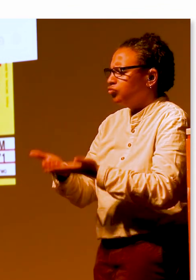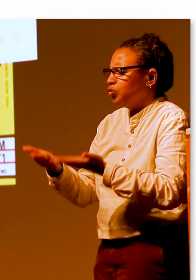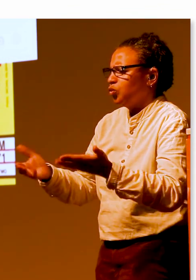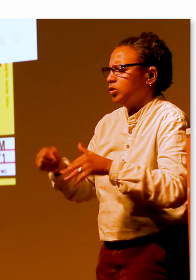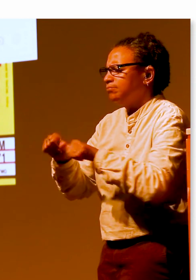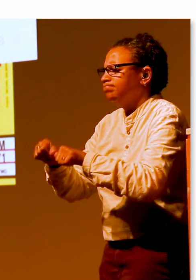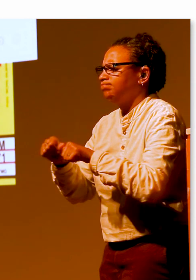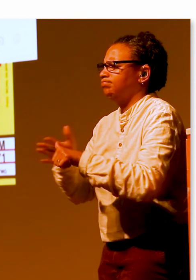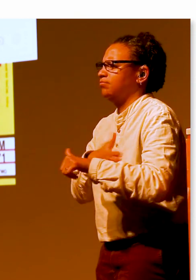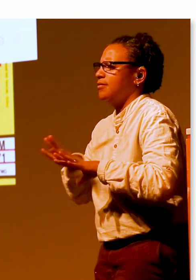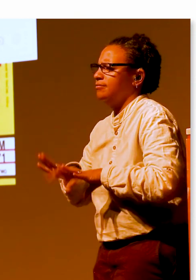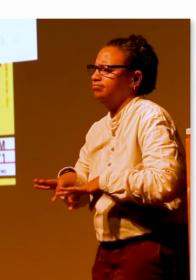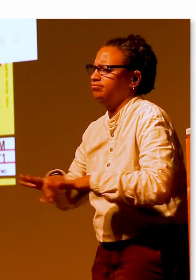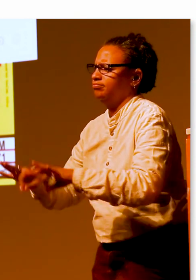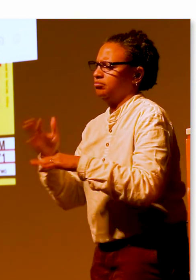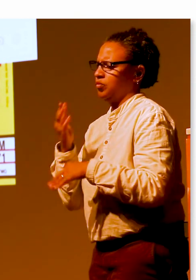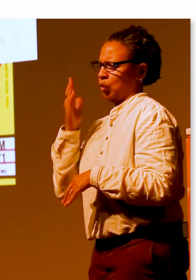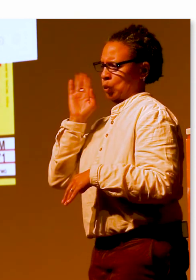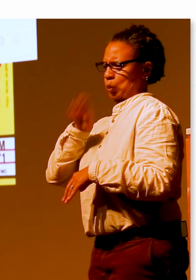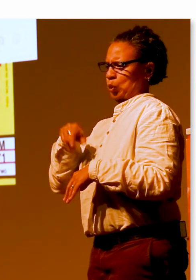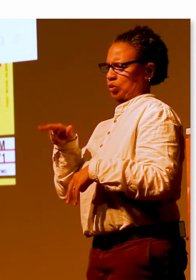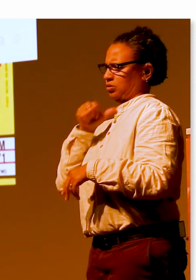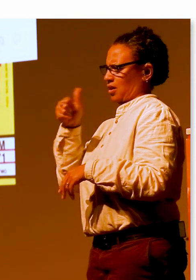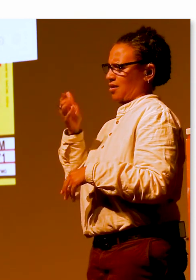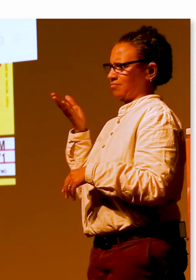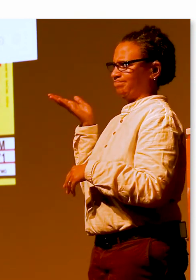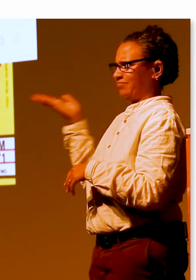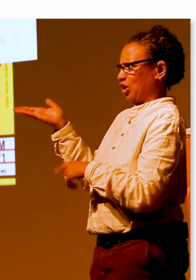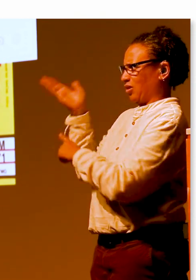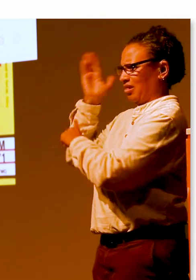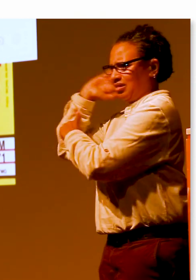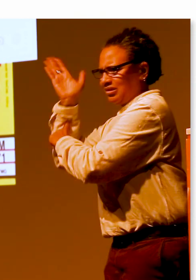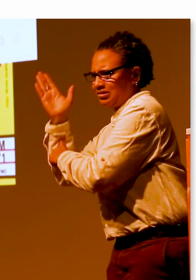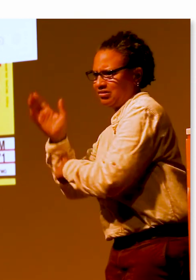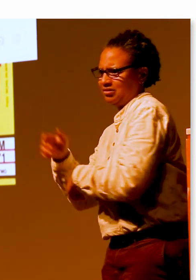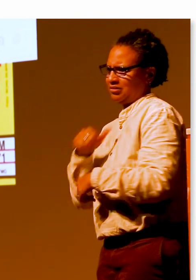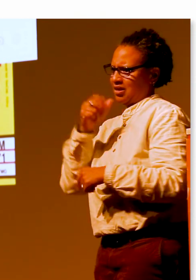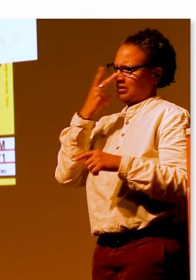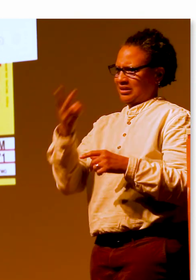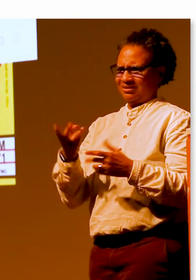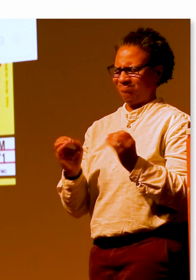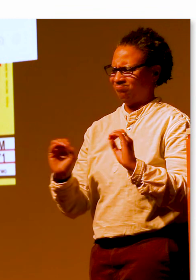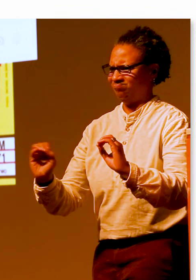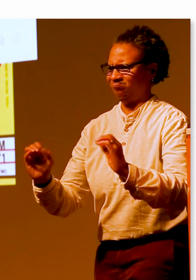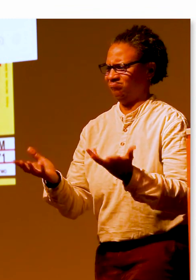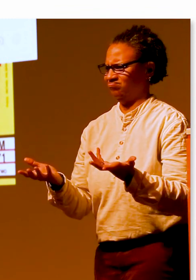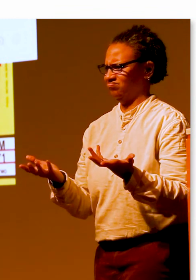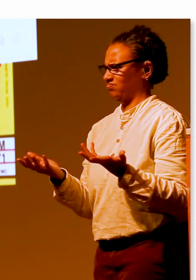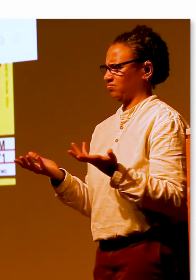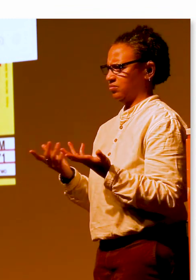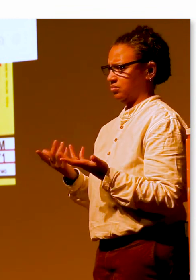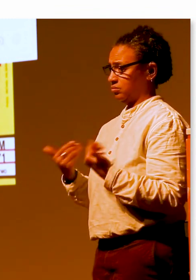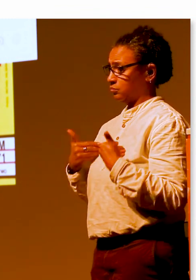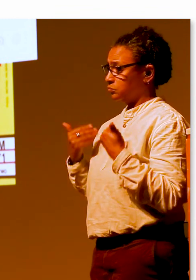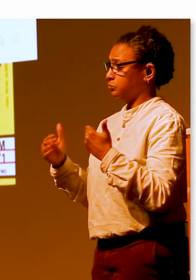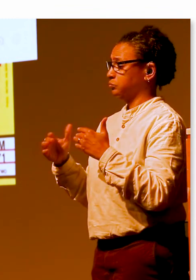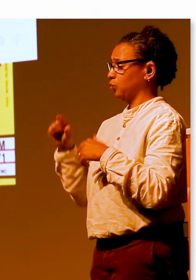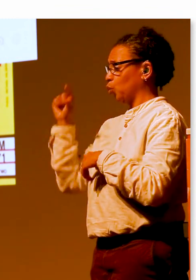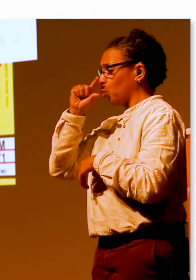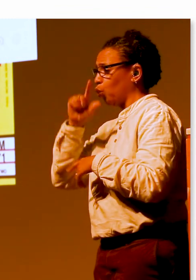knew that I wasn't seeing it in my art history lectures. And I went and Googled, and I